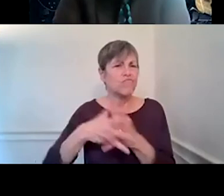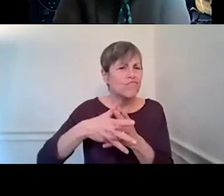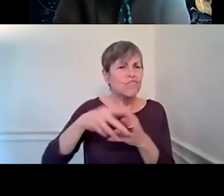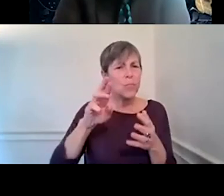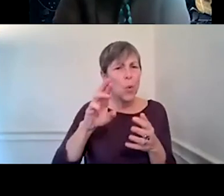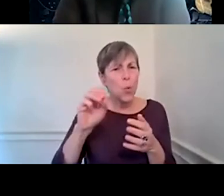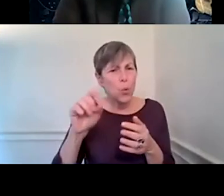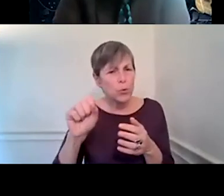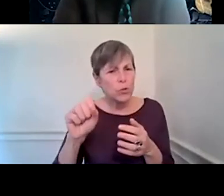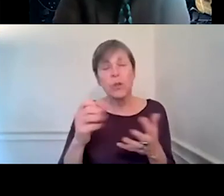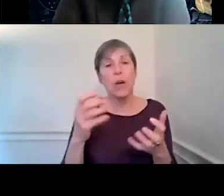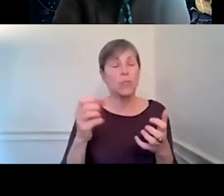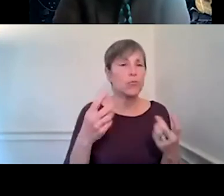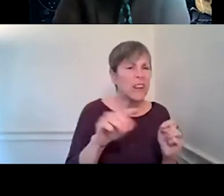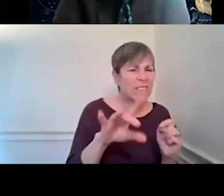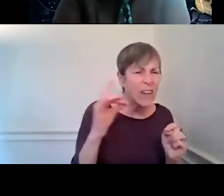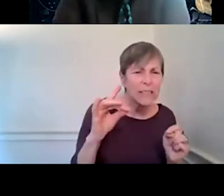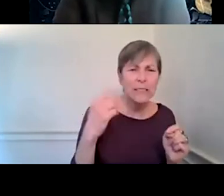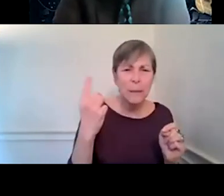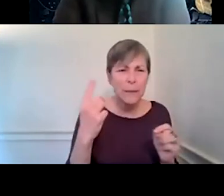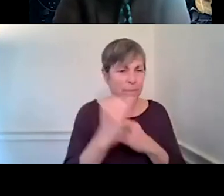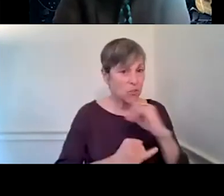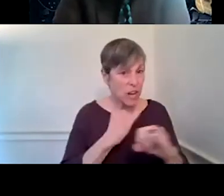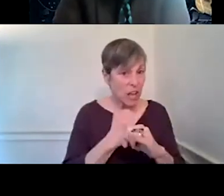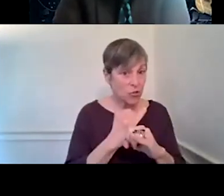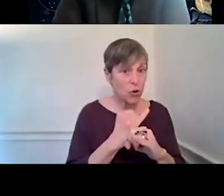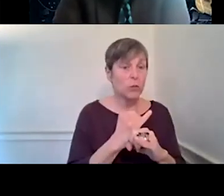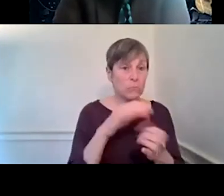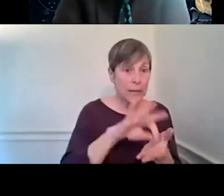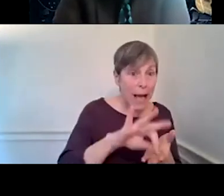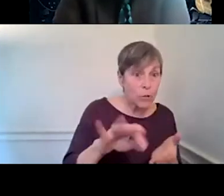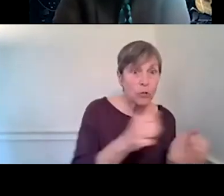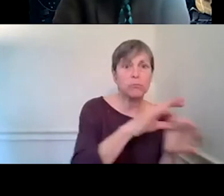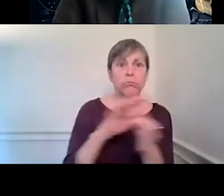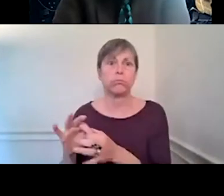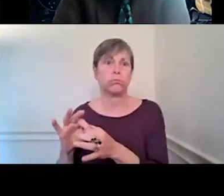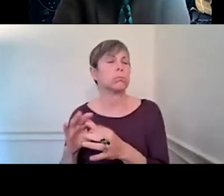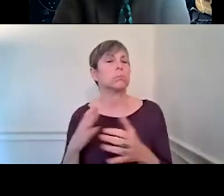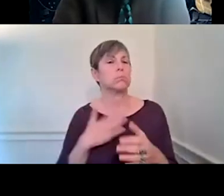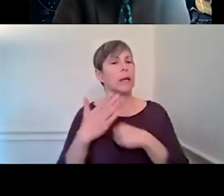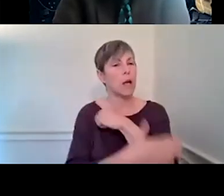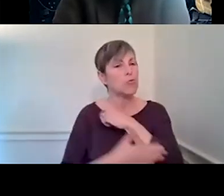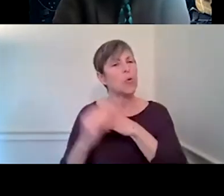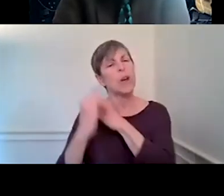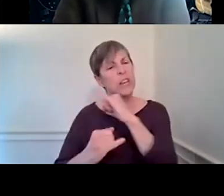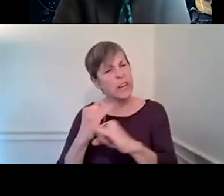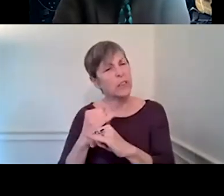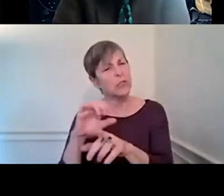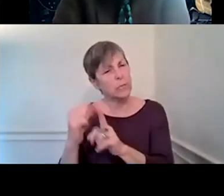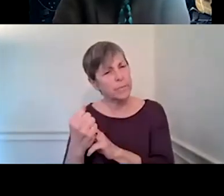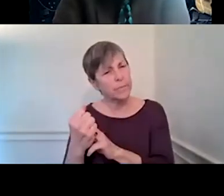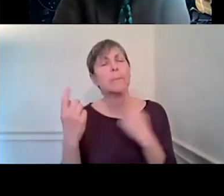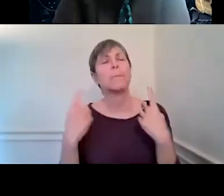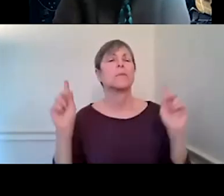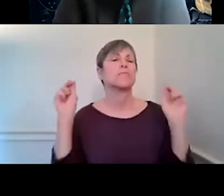practice in a way, a lot of accounting and beyond. And so I found myself ending up in the IMF after